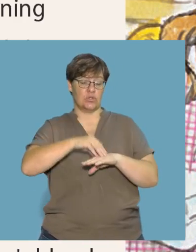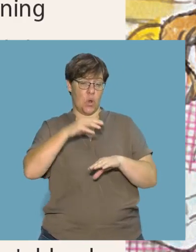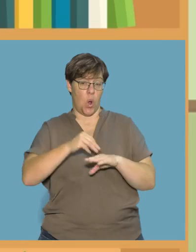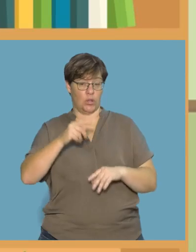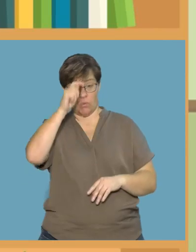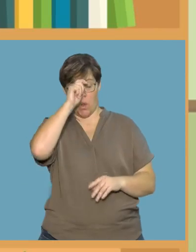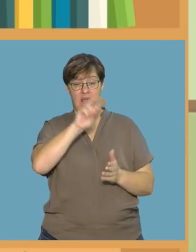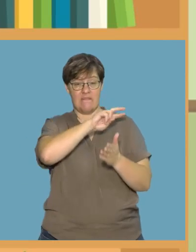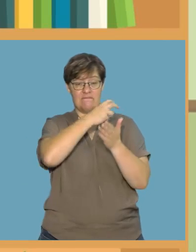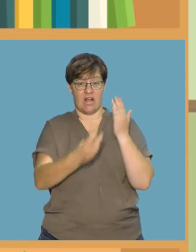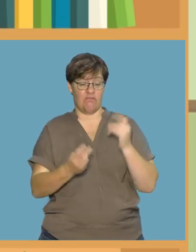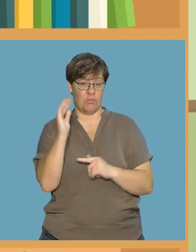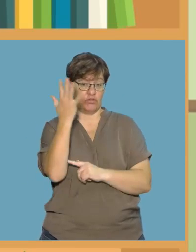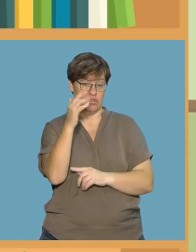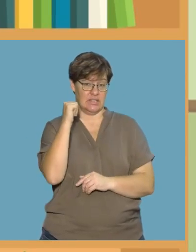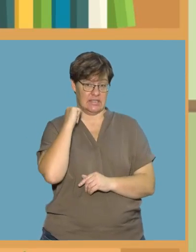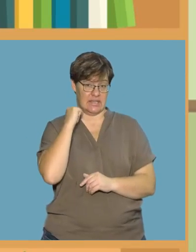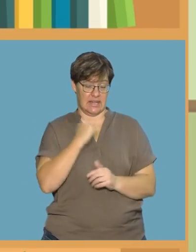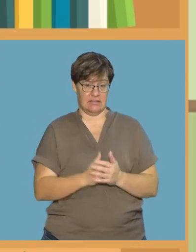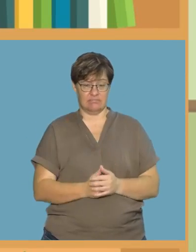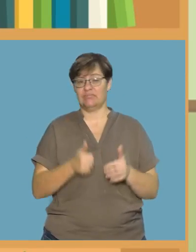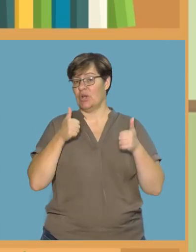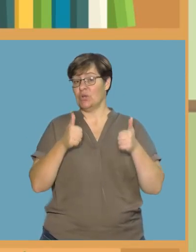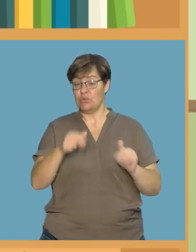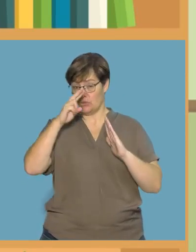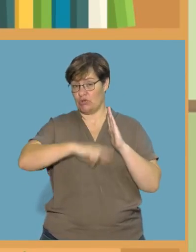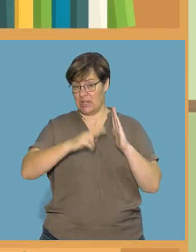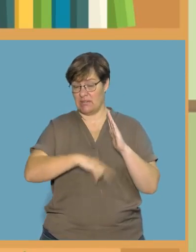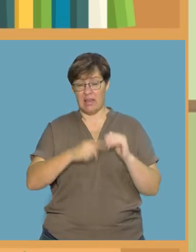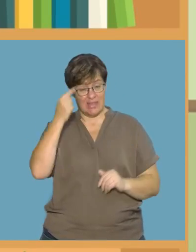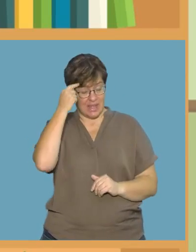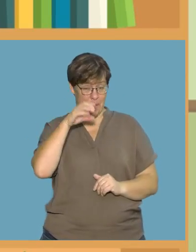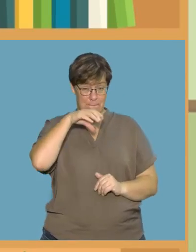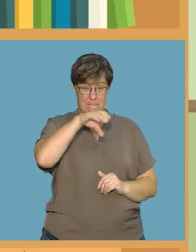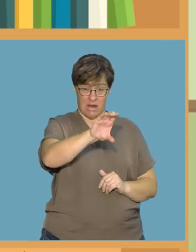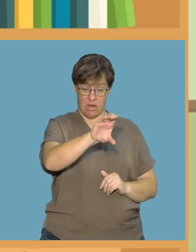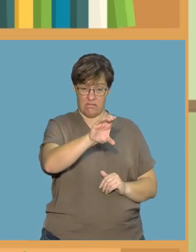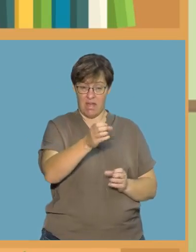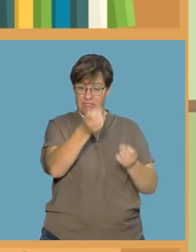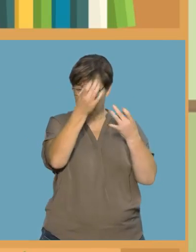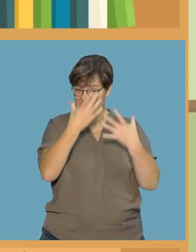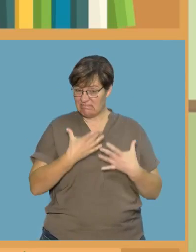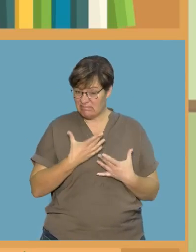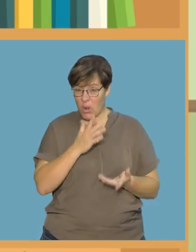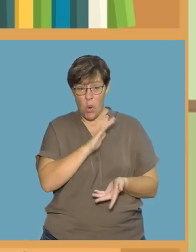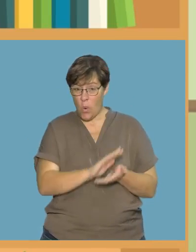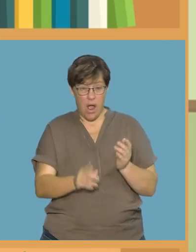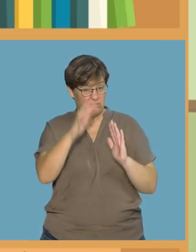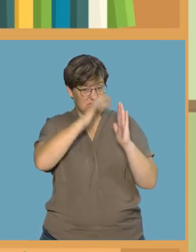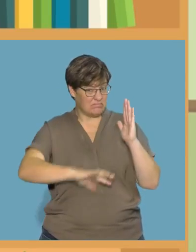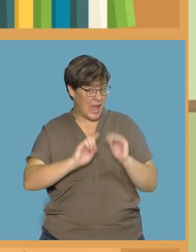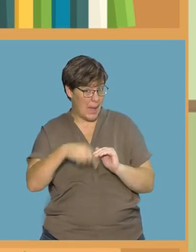yesterday. Good reading! Do you think that paragraph gives us any idea about what the article is